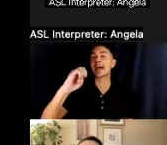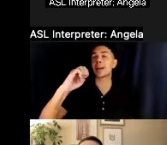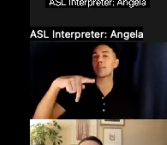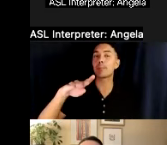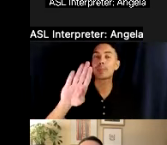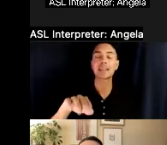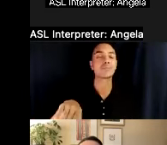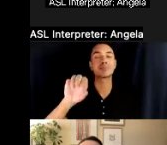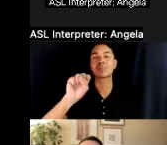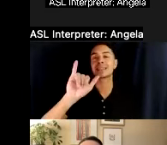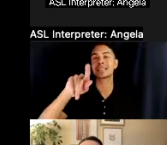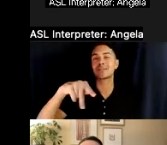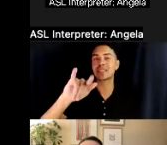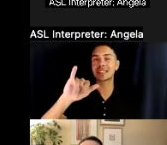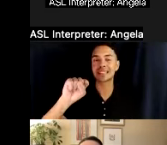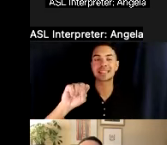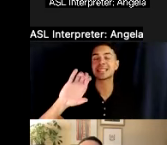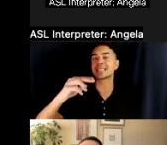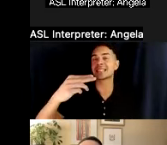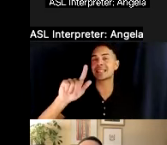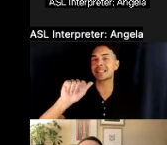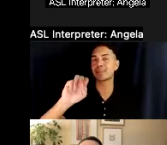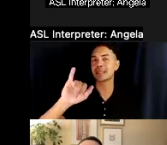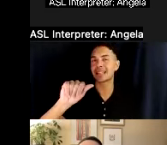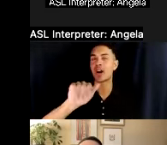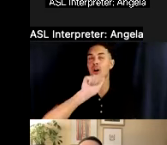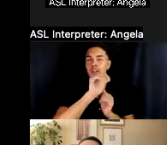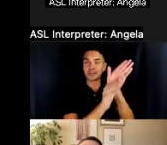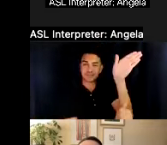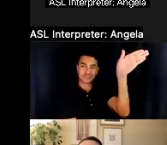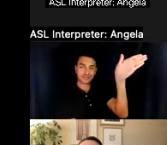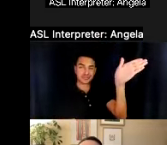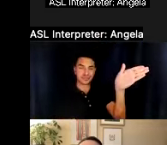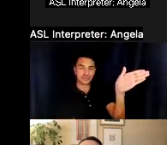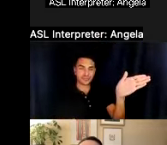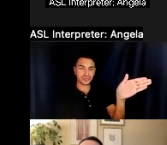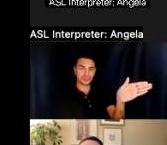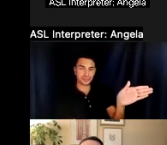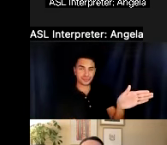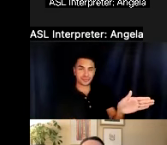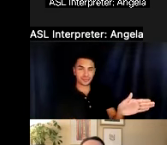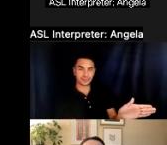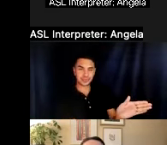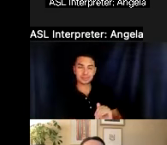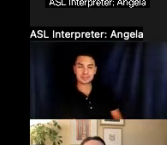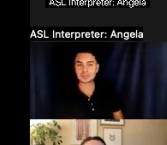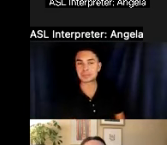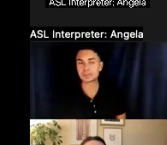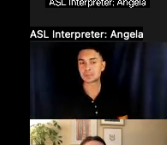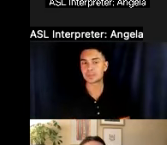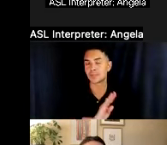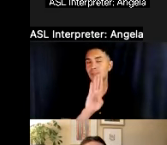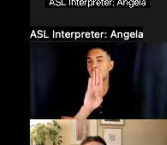gonorrhea, syphilis, herpes, chlamydia, genital warts, BV, etc. So